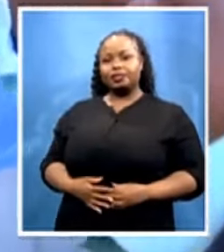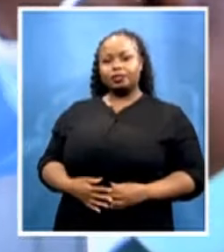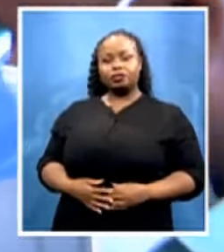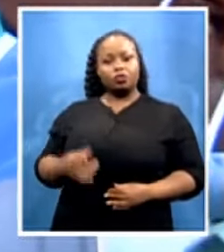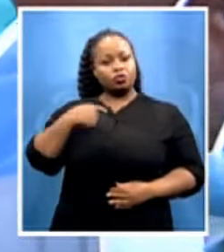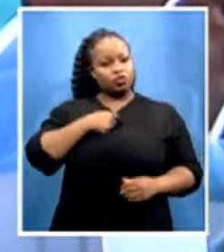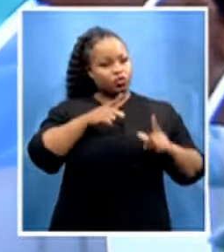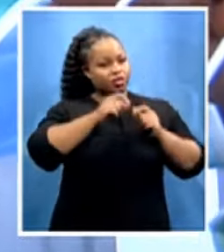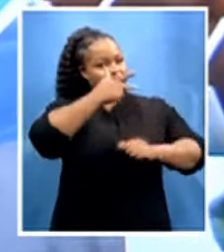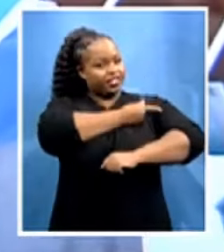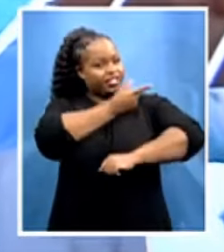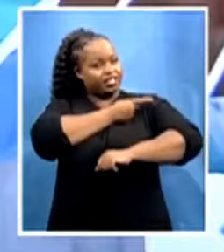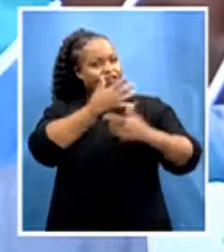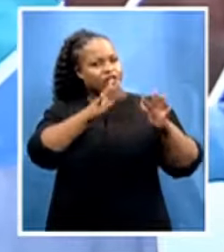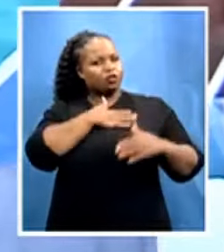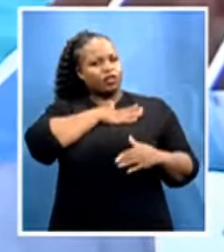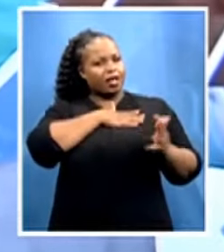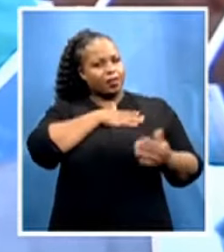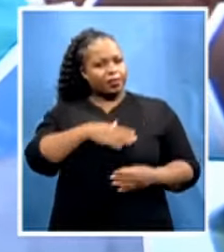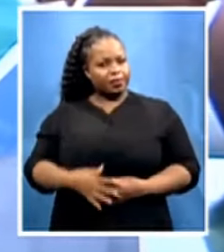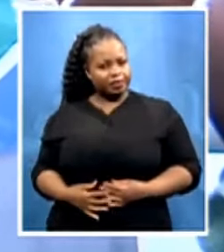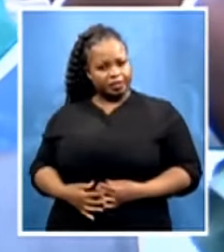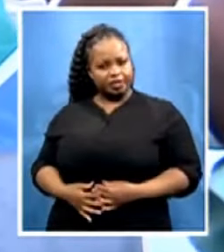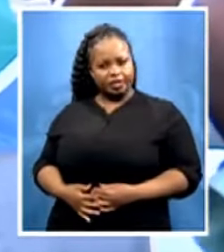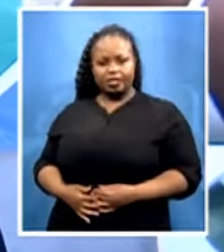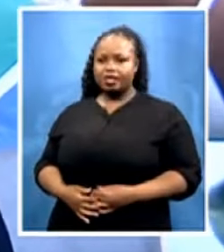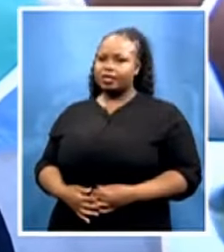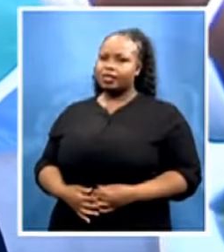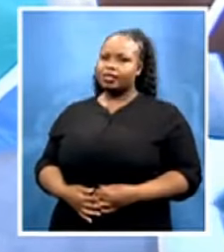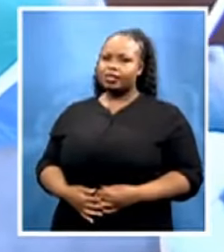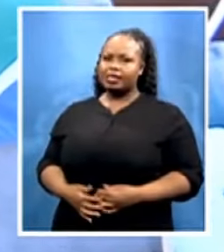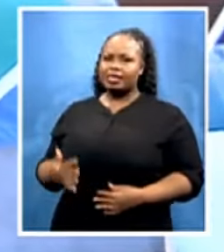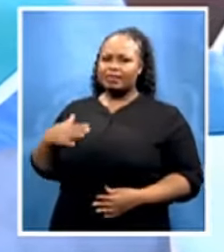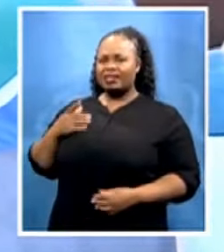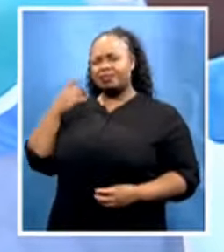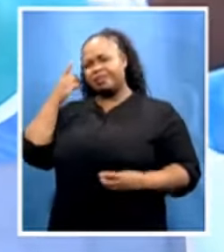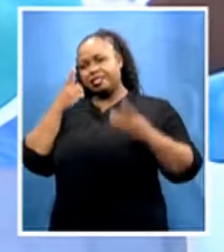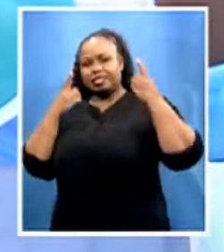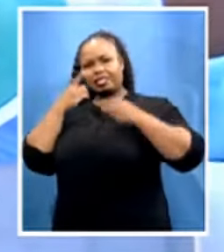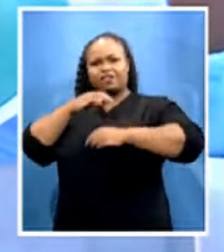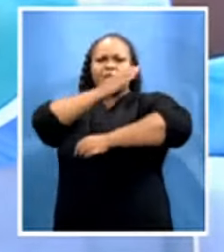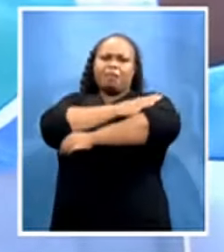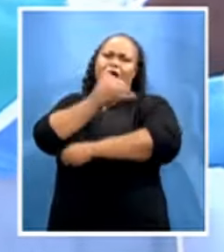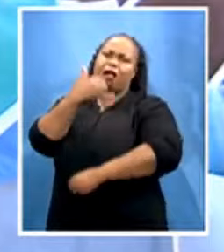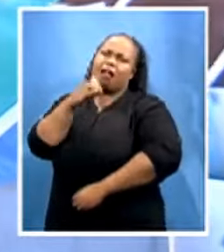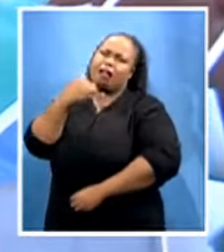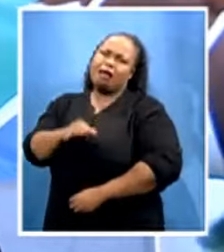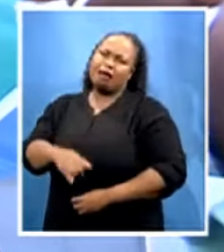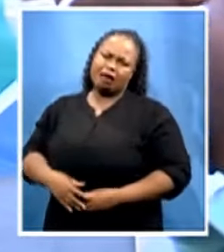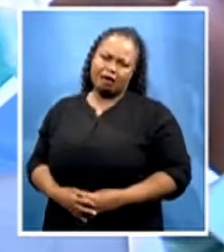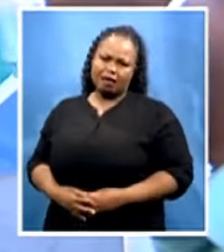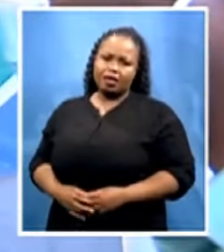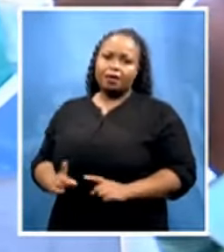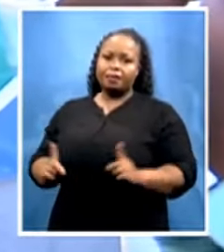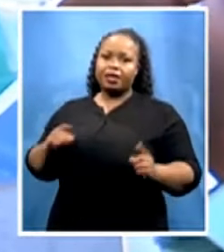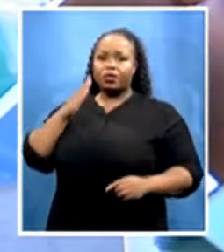feel? I'm feeling very dizzy and my arm is painful. But at first, when I got inside, I was very